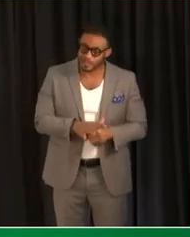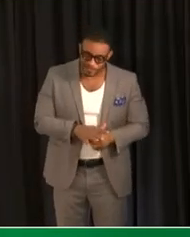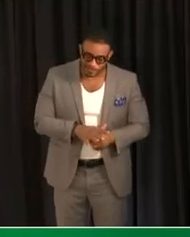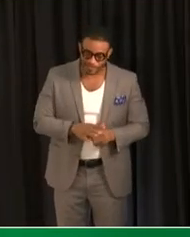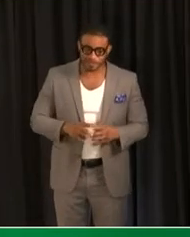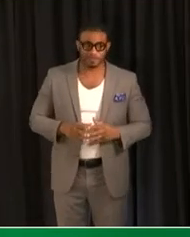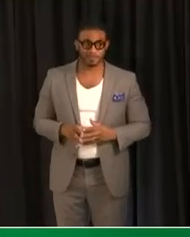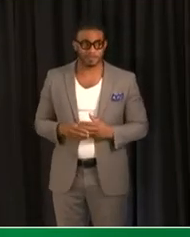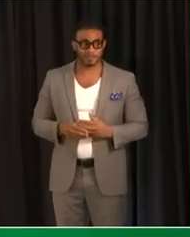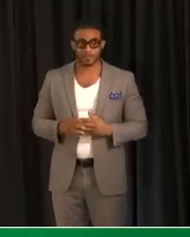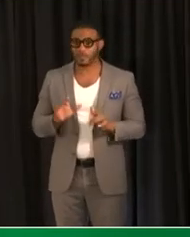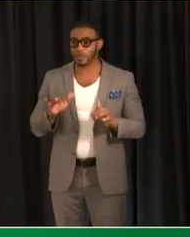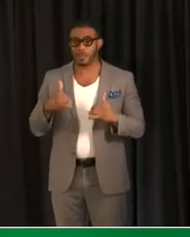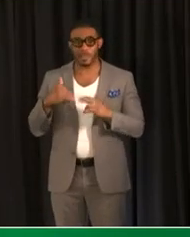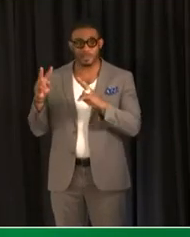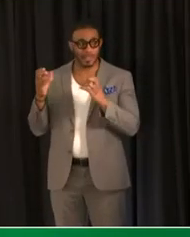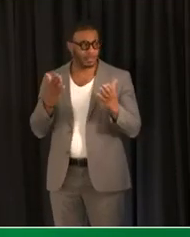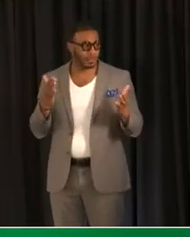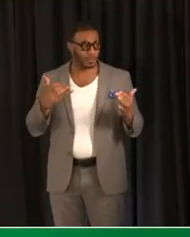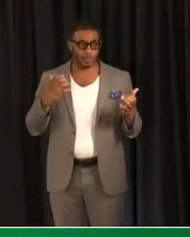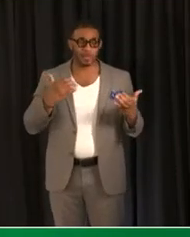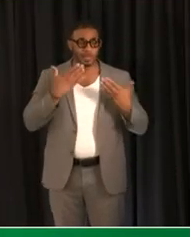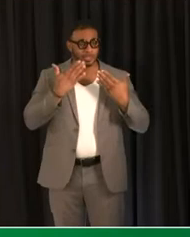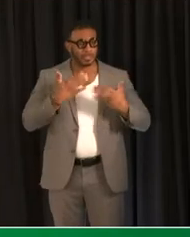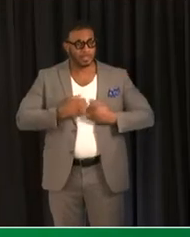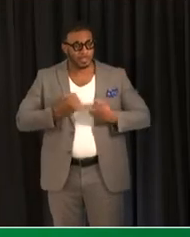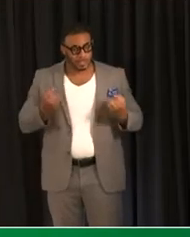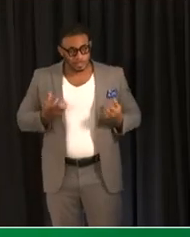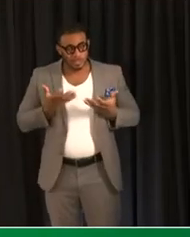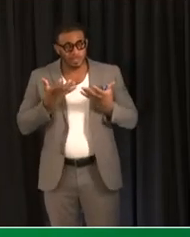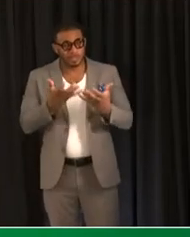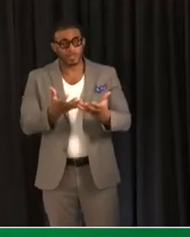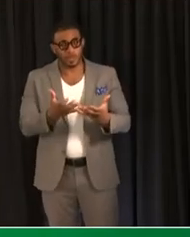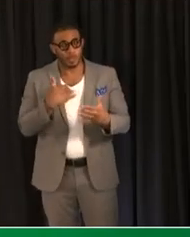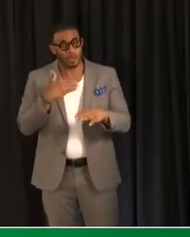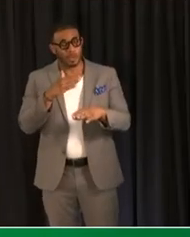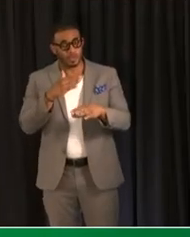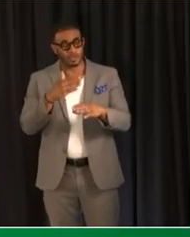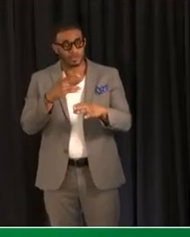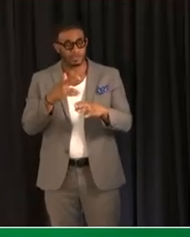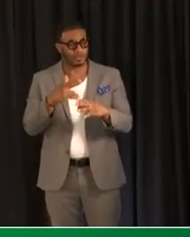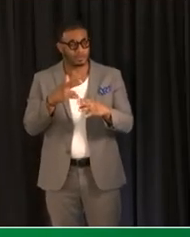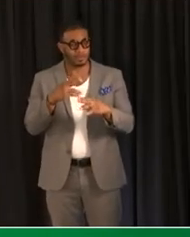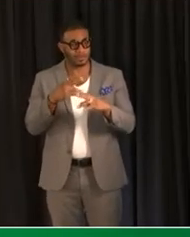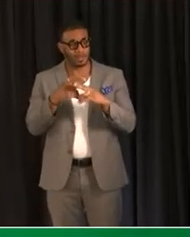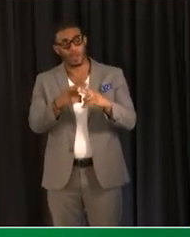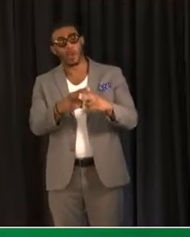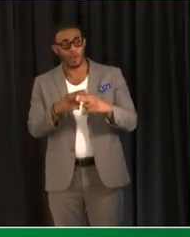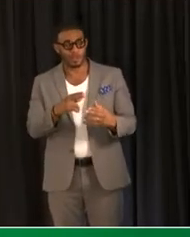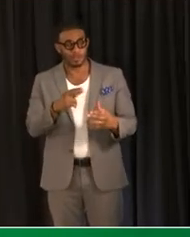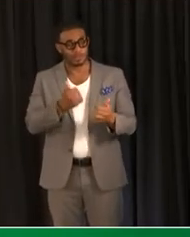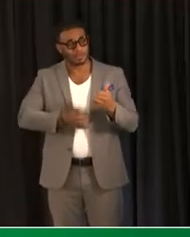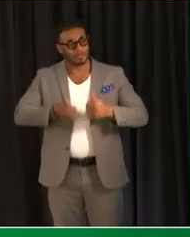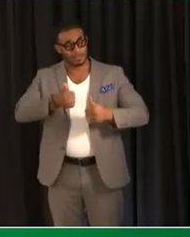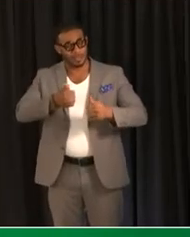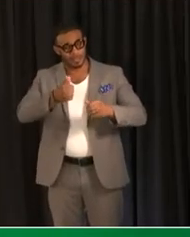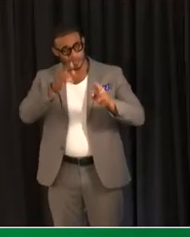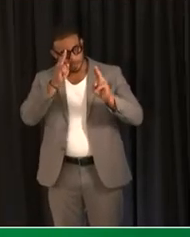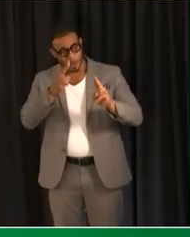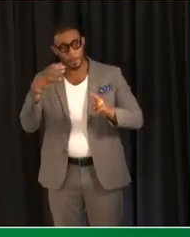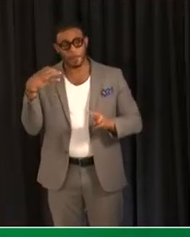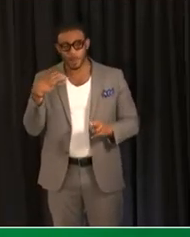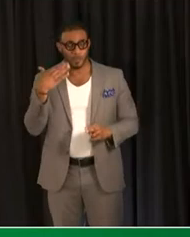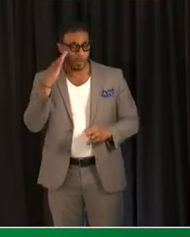you enough. Thank you. And we all have titles here, but we wanted to thank you. We'll call you La Jefa for this,